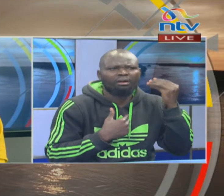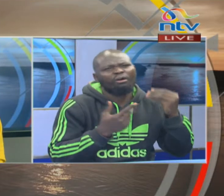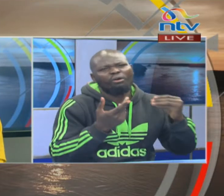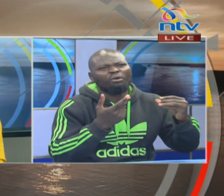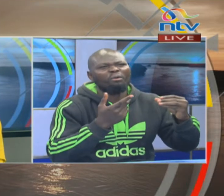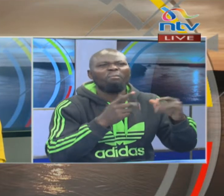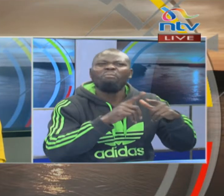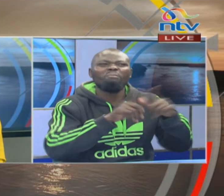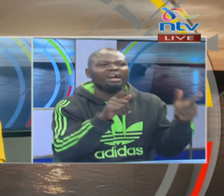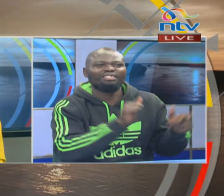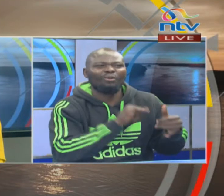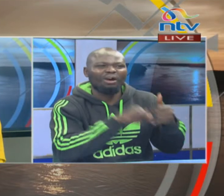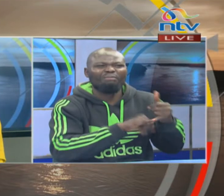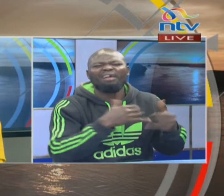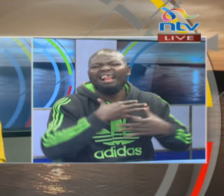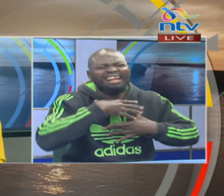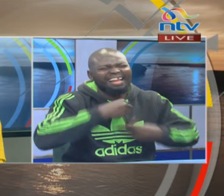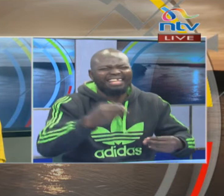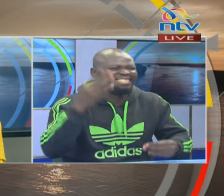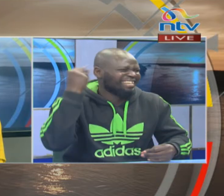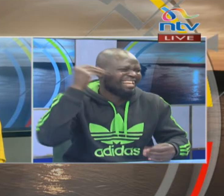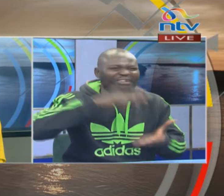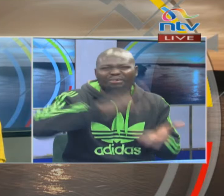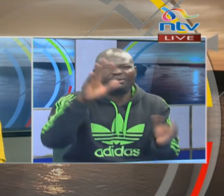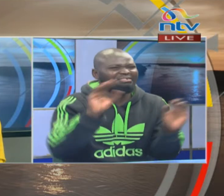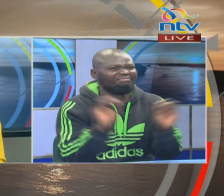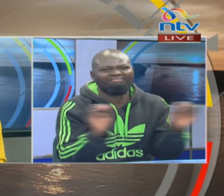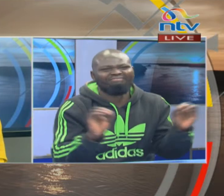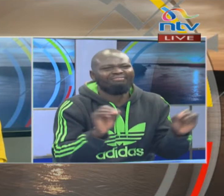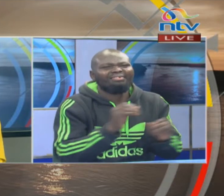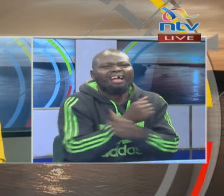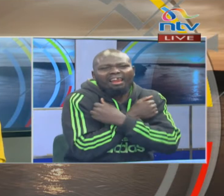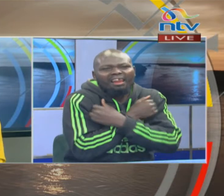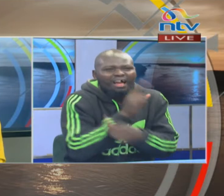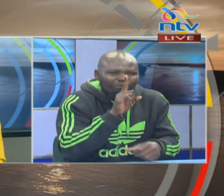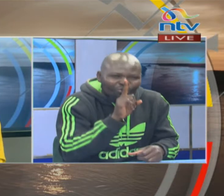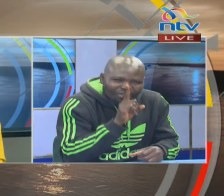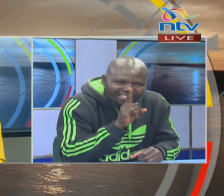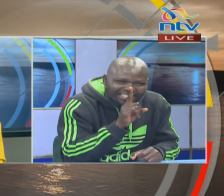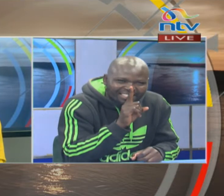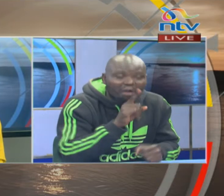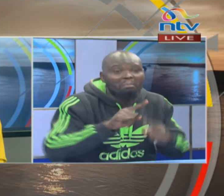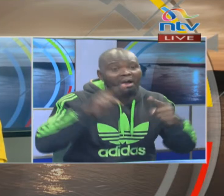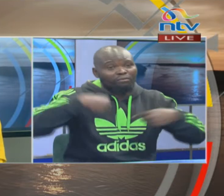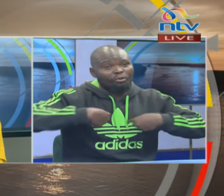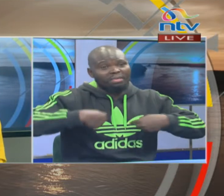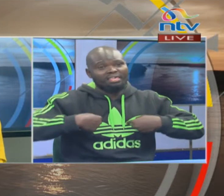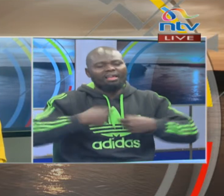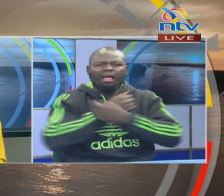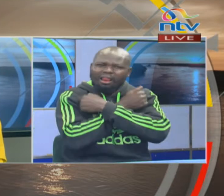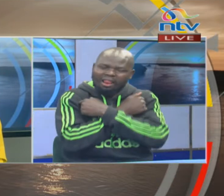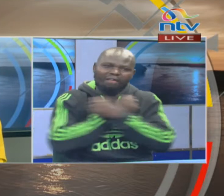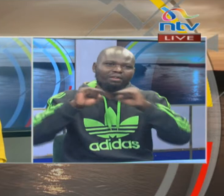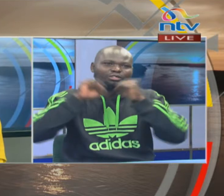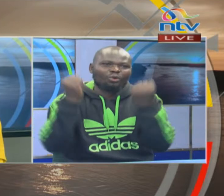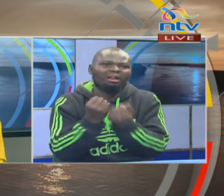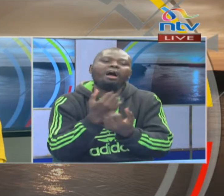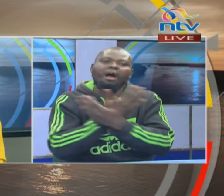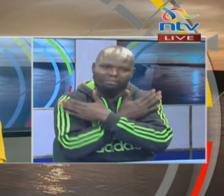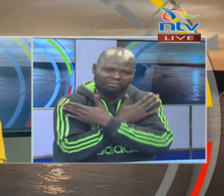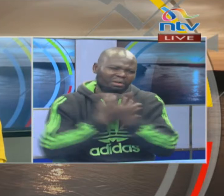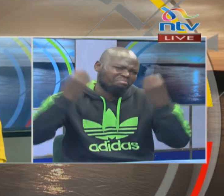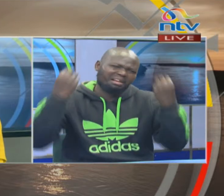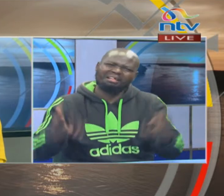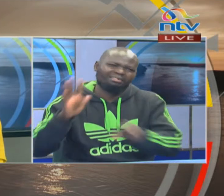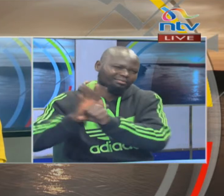I had friends who were hearing, but they were not interested in marrying a deaf person. No. But for